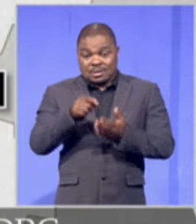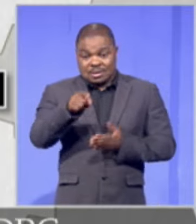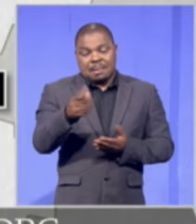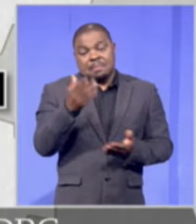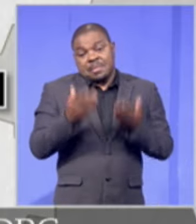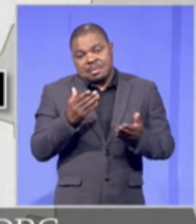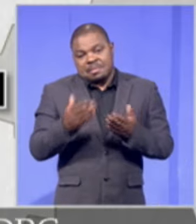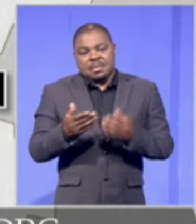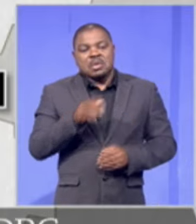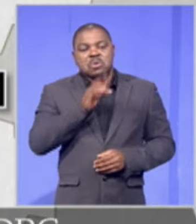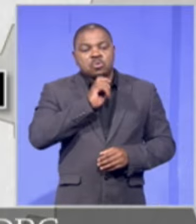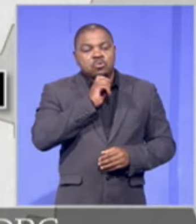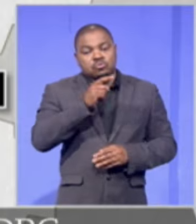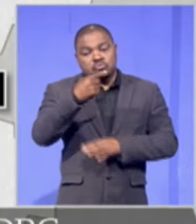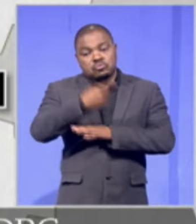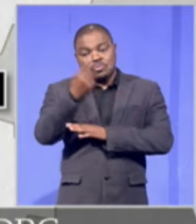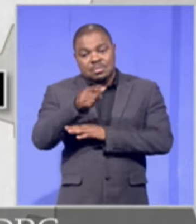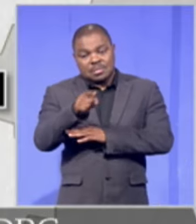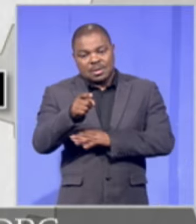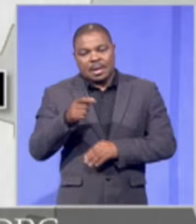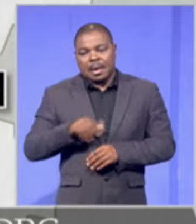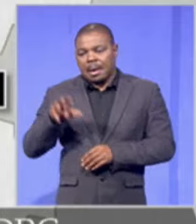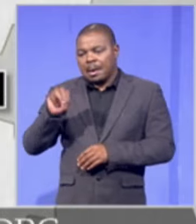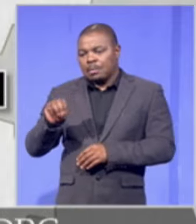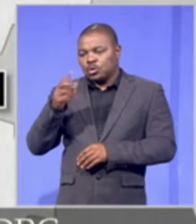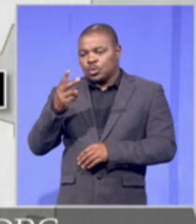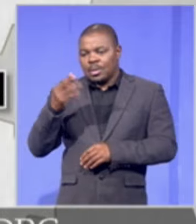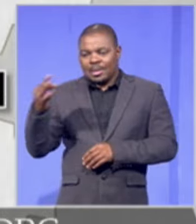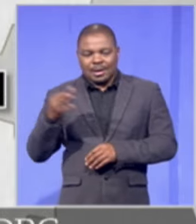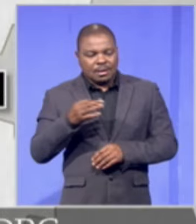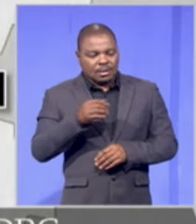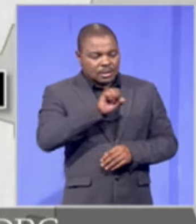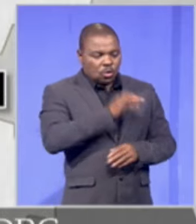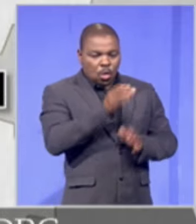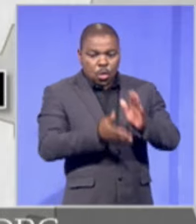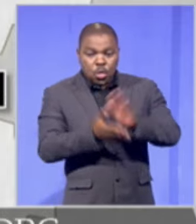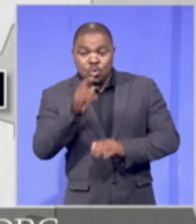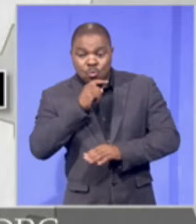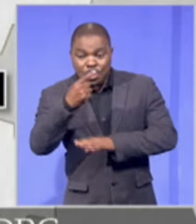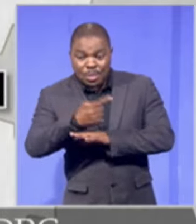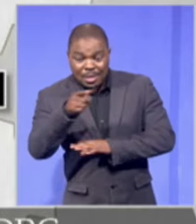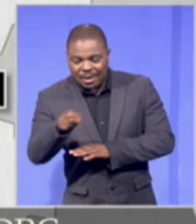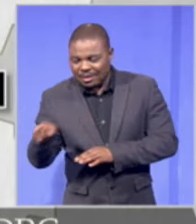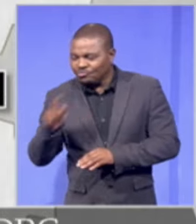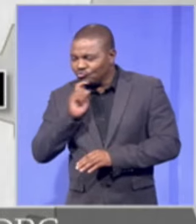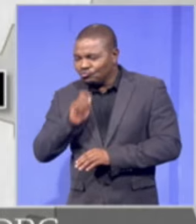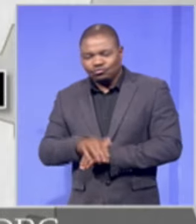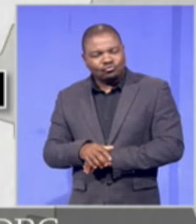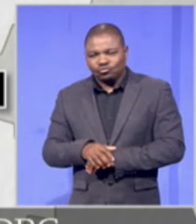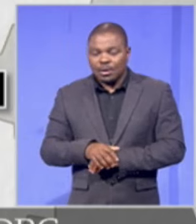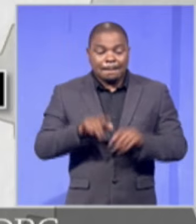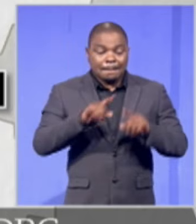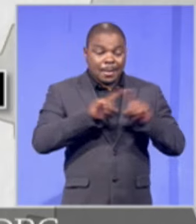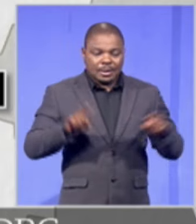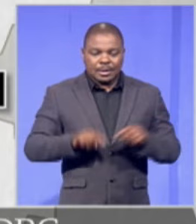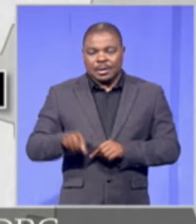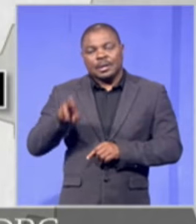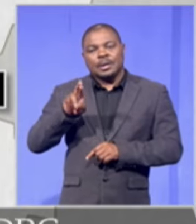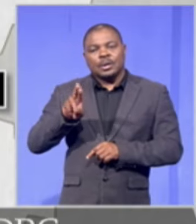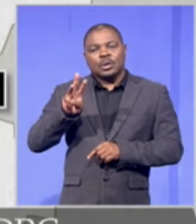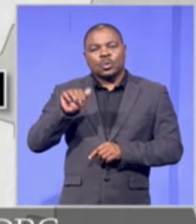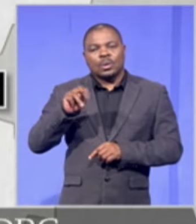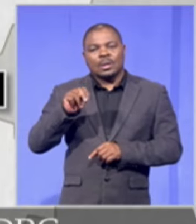sebedisa yona, ke bone ka M23 ha ino dumela. Empa ha ba sebedisa le dibuo la Rwanda ebile